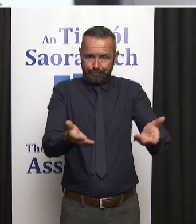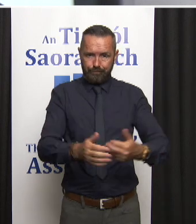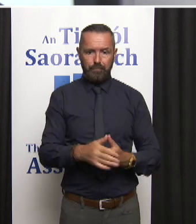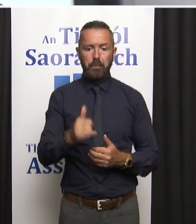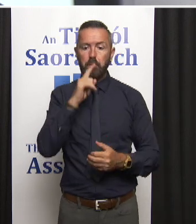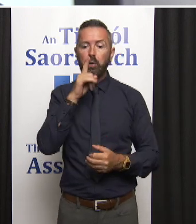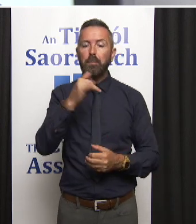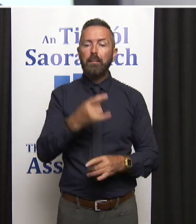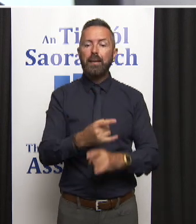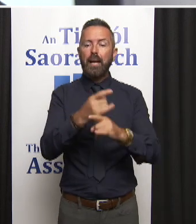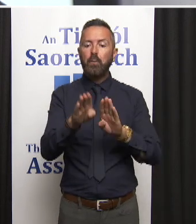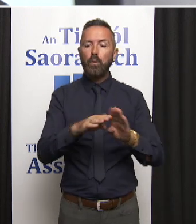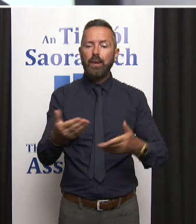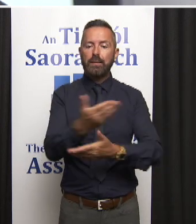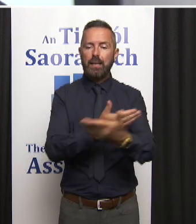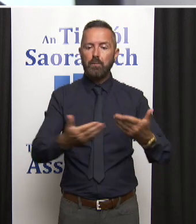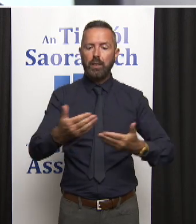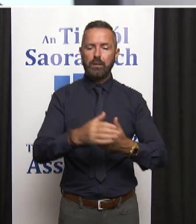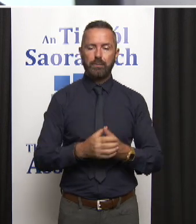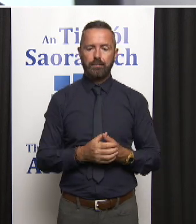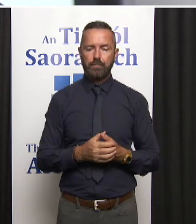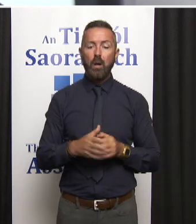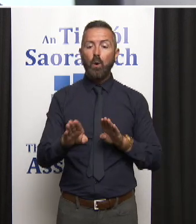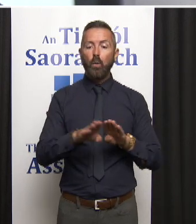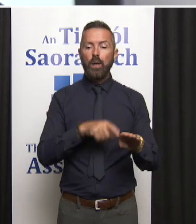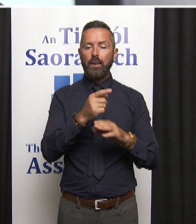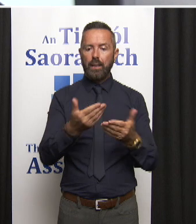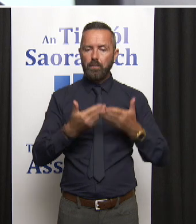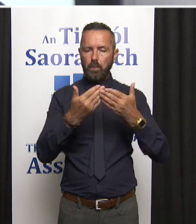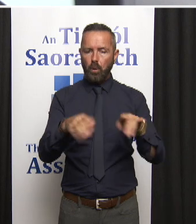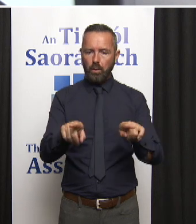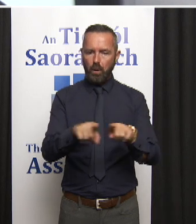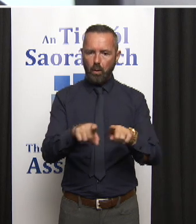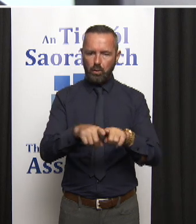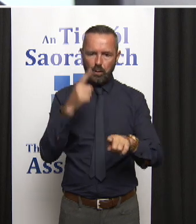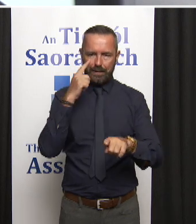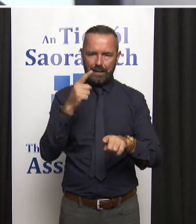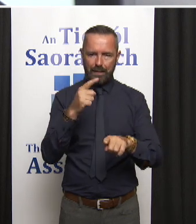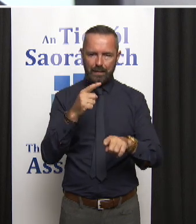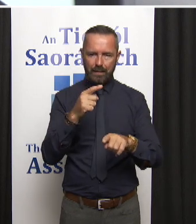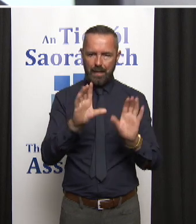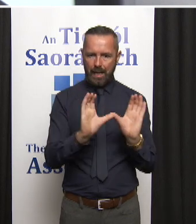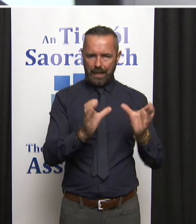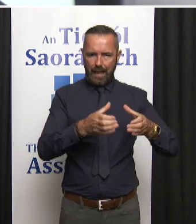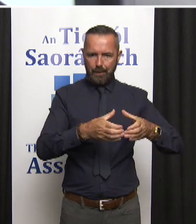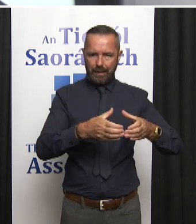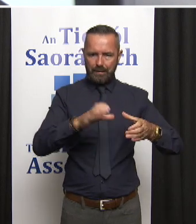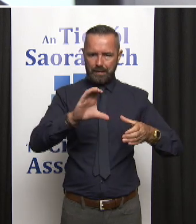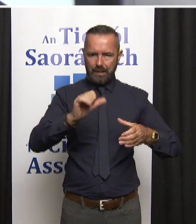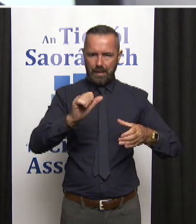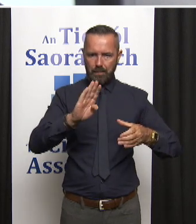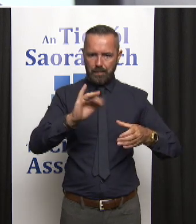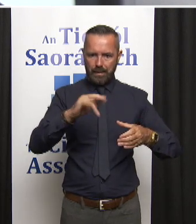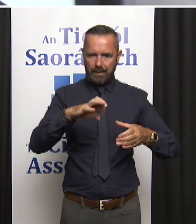with your deliberations. In this proposal, we'd also see a cabinet that would work with the mayor, though in this case, the cabinet would be